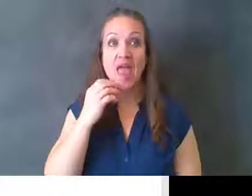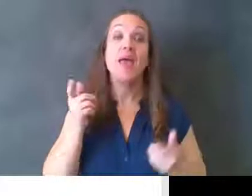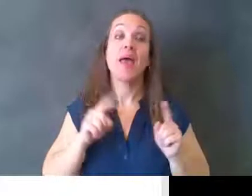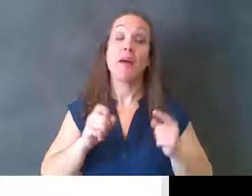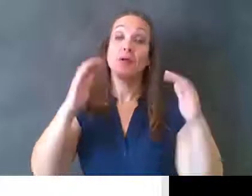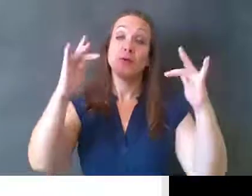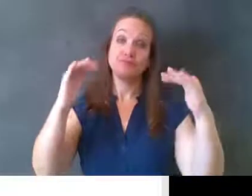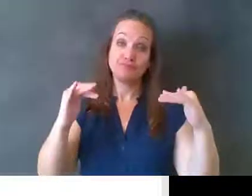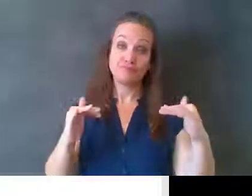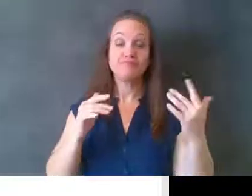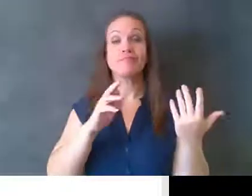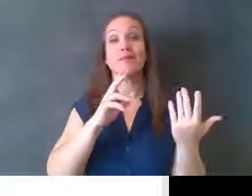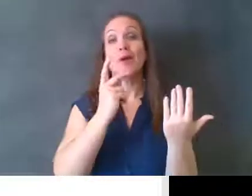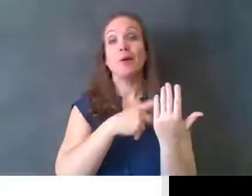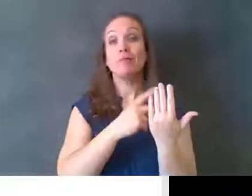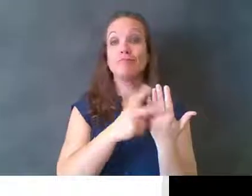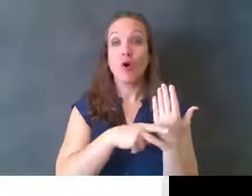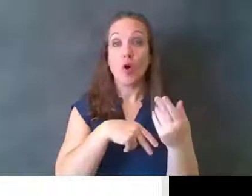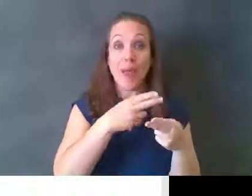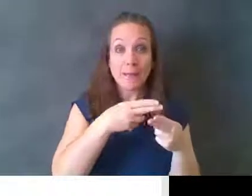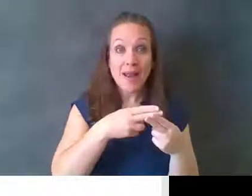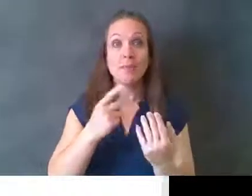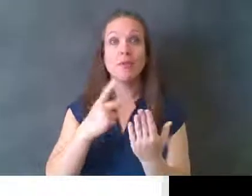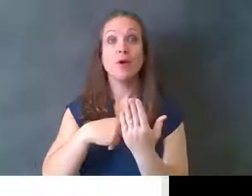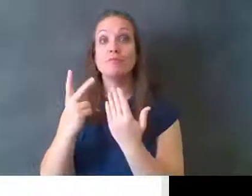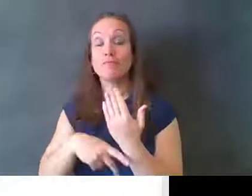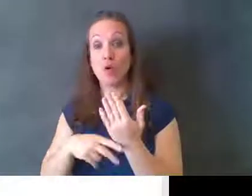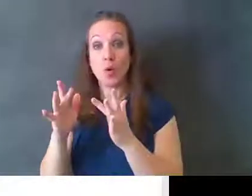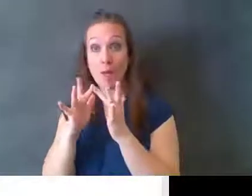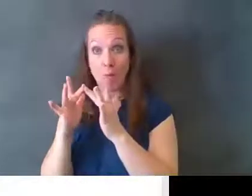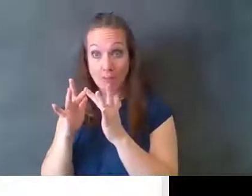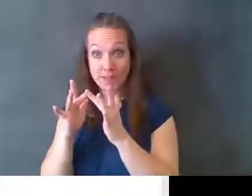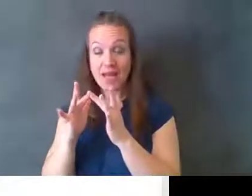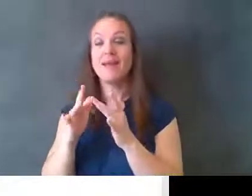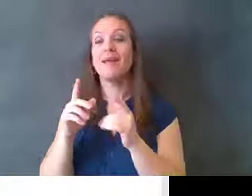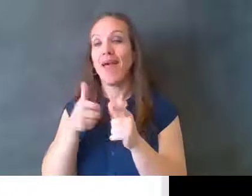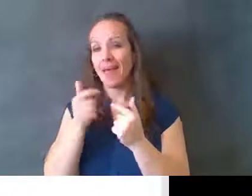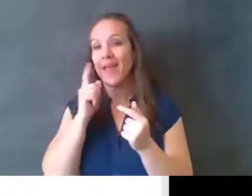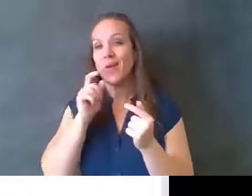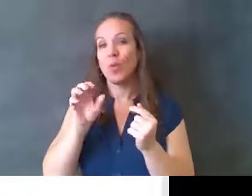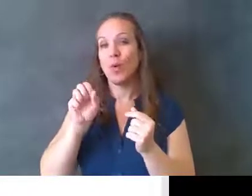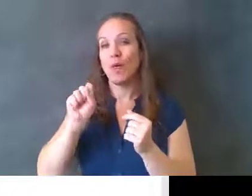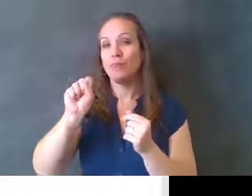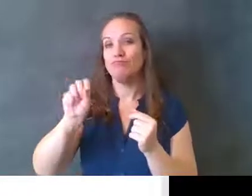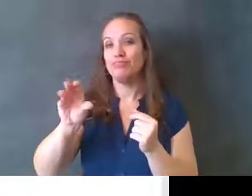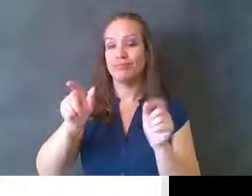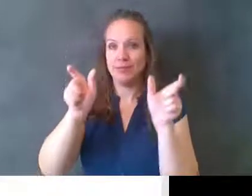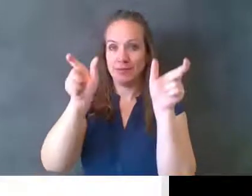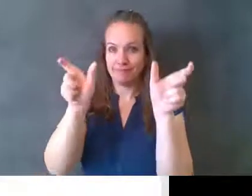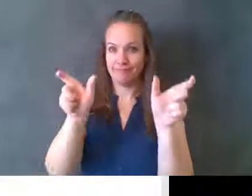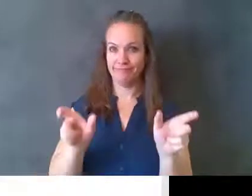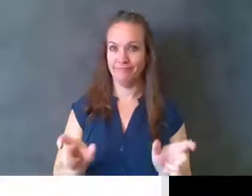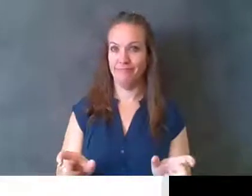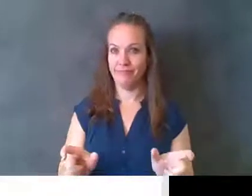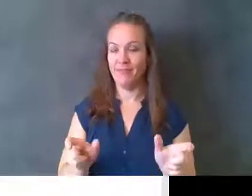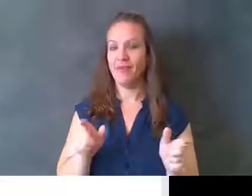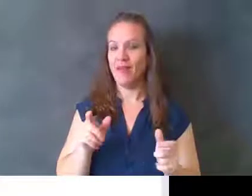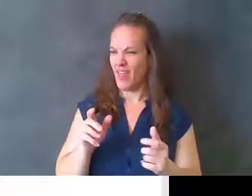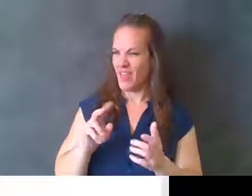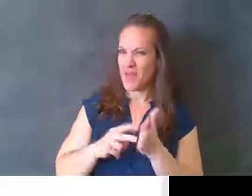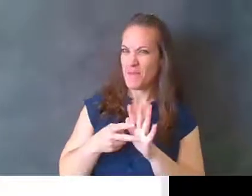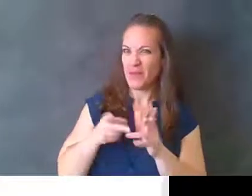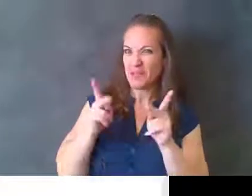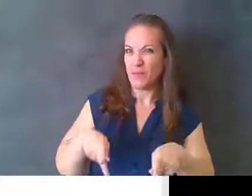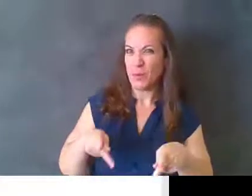name, header, program website, and then it'll go through and start to read the table to them. So they'll understand the contents and structure of